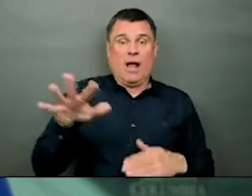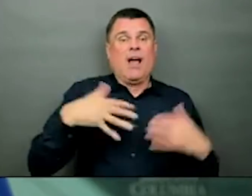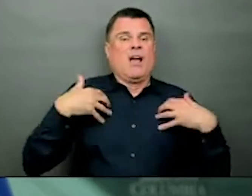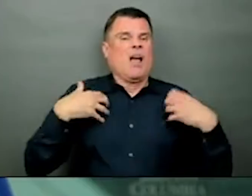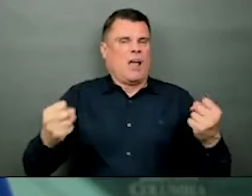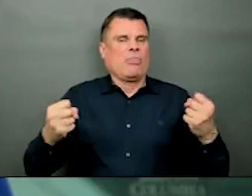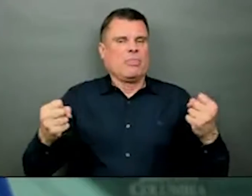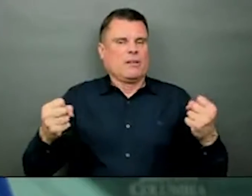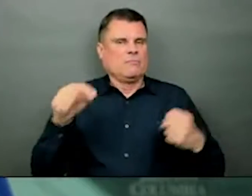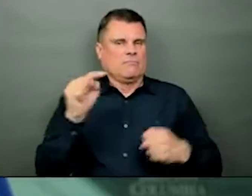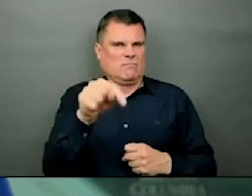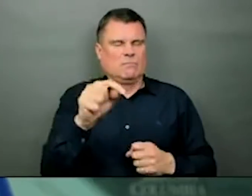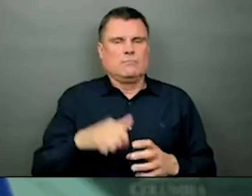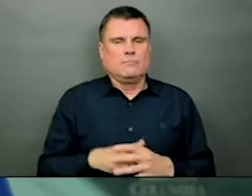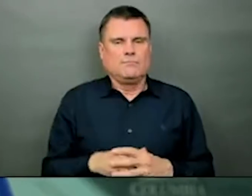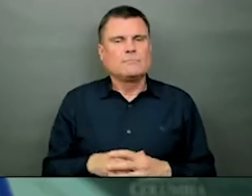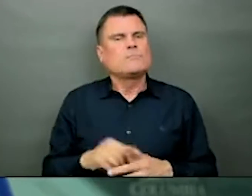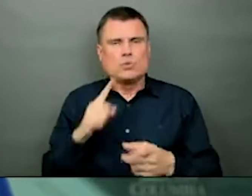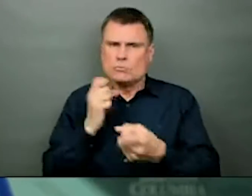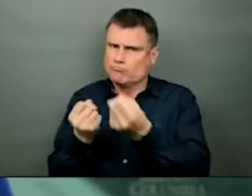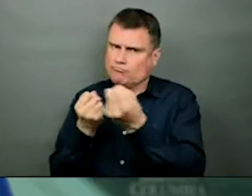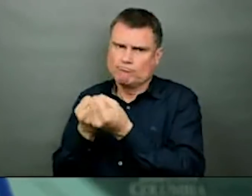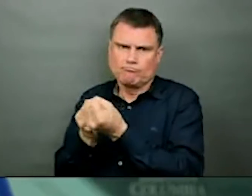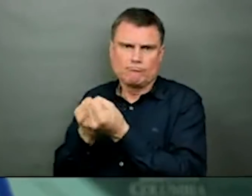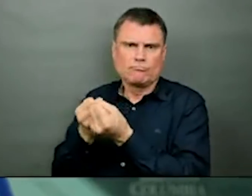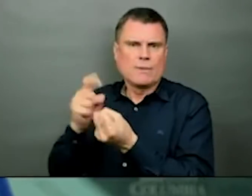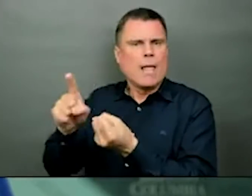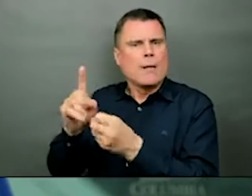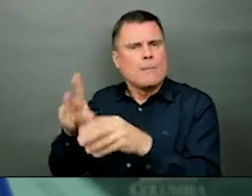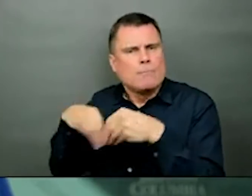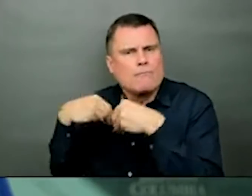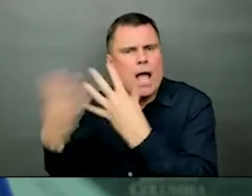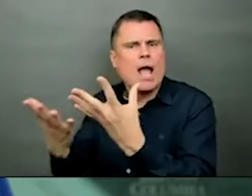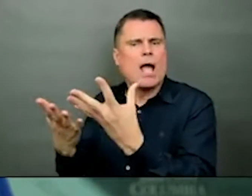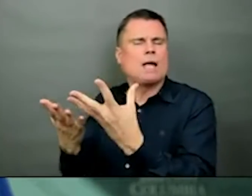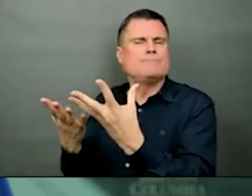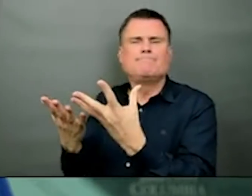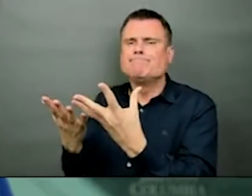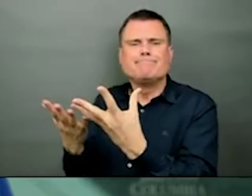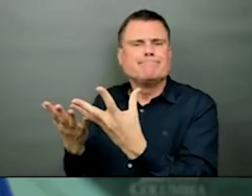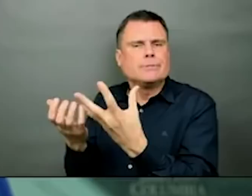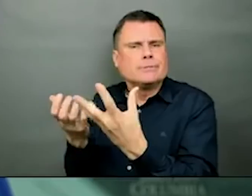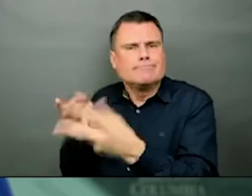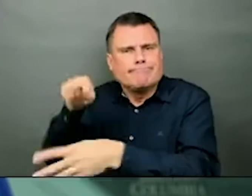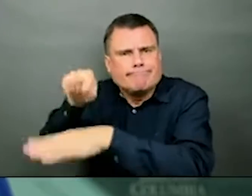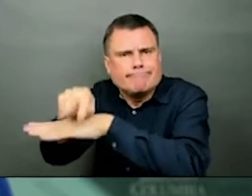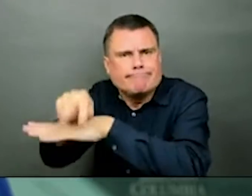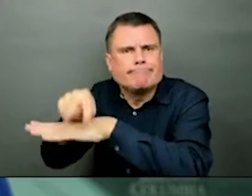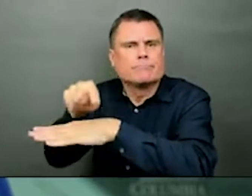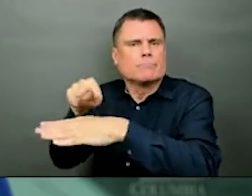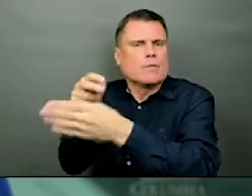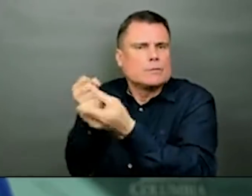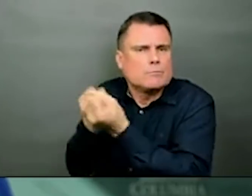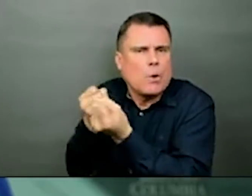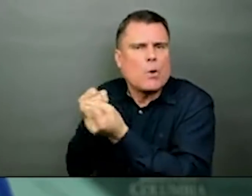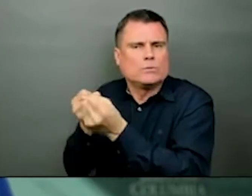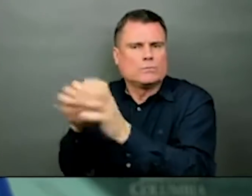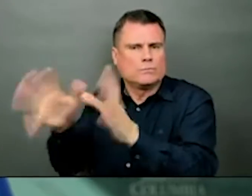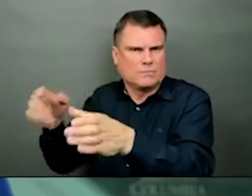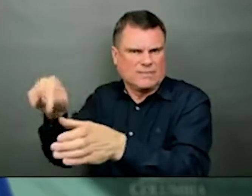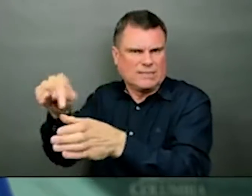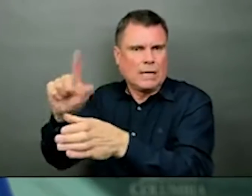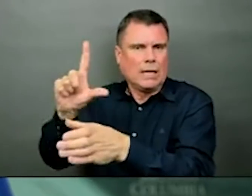period. I don't think, and in this case, they've provided assistance and support as we